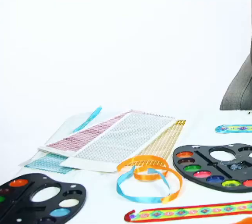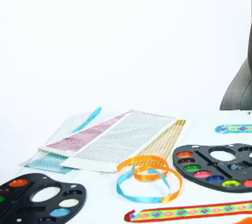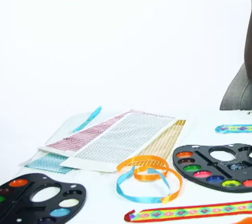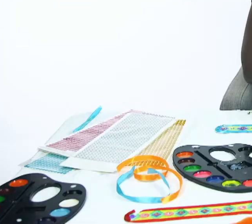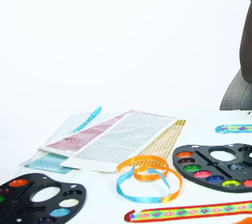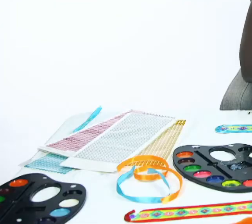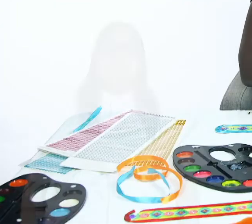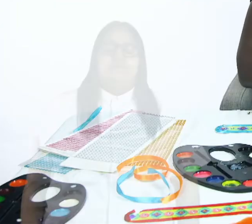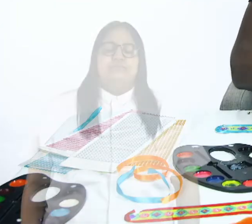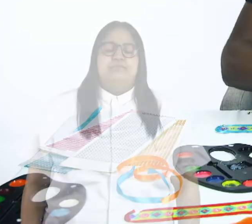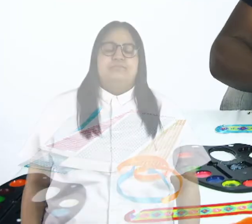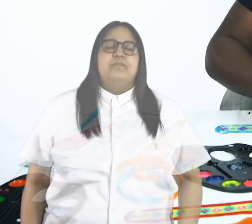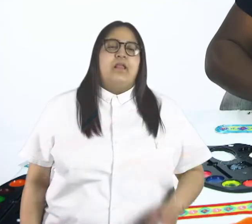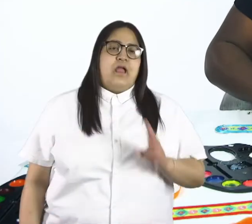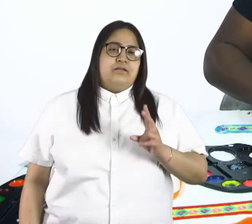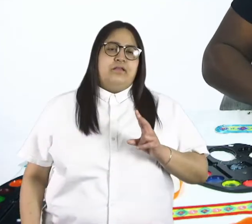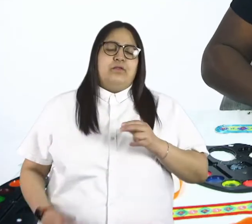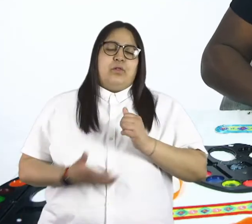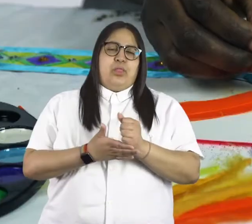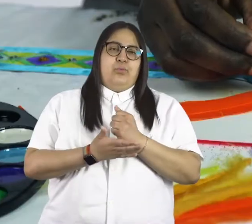Again, go back to the glue